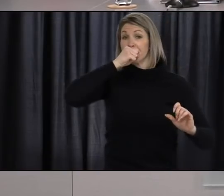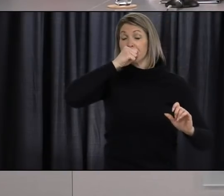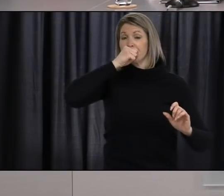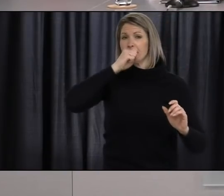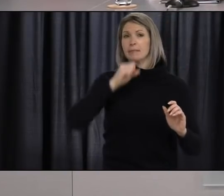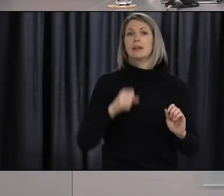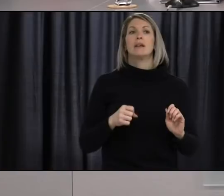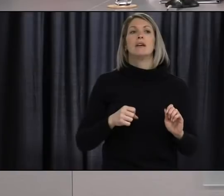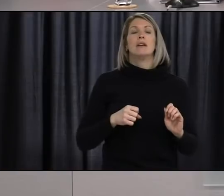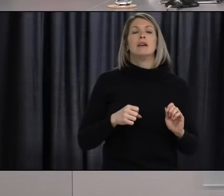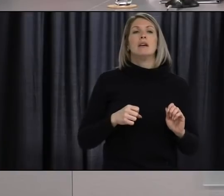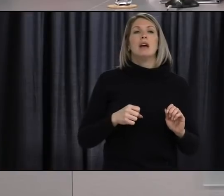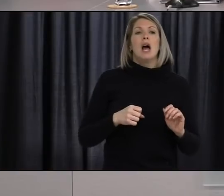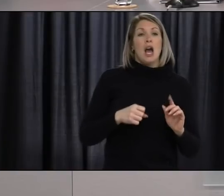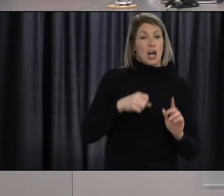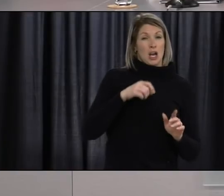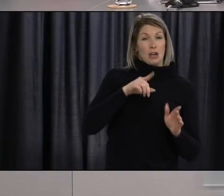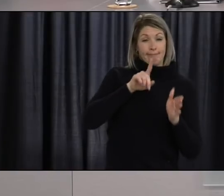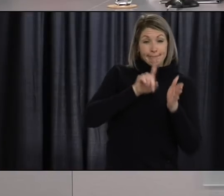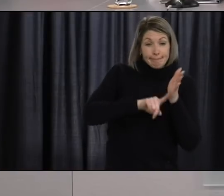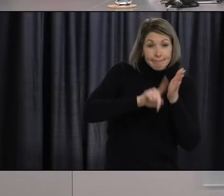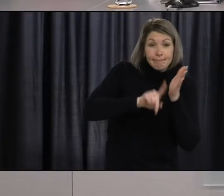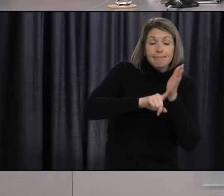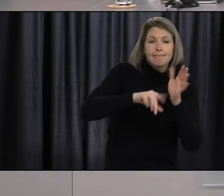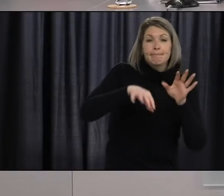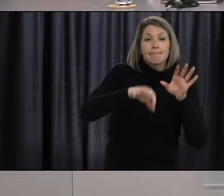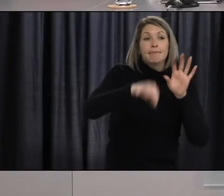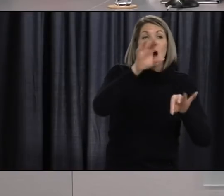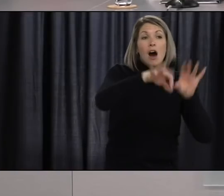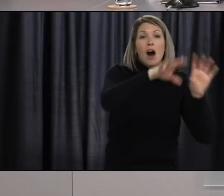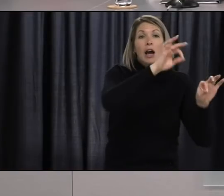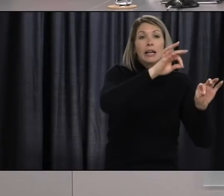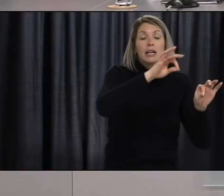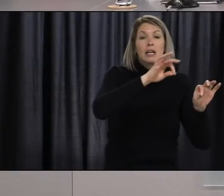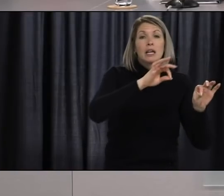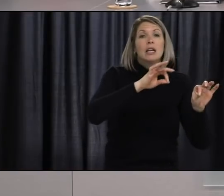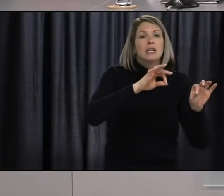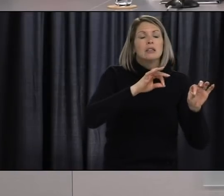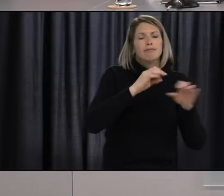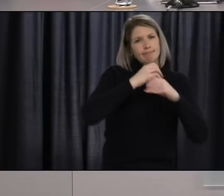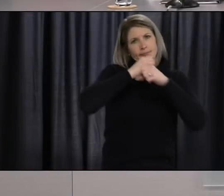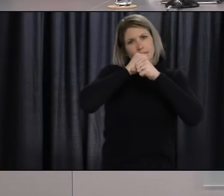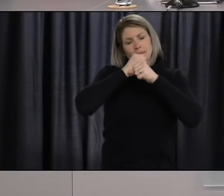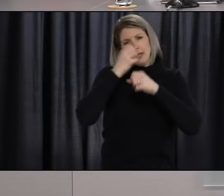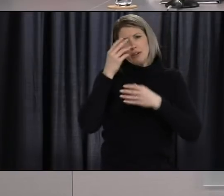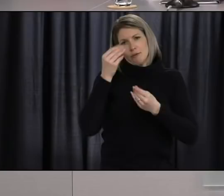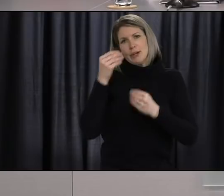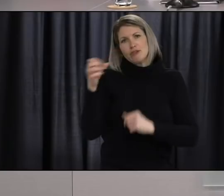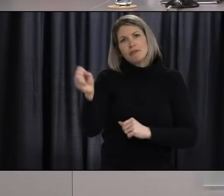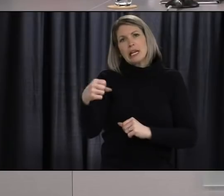well, not anonymously, but it's certainly done without releasing information about the